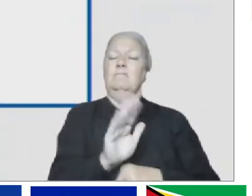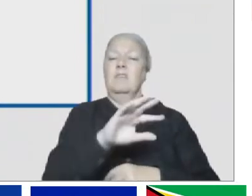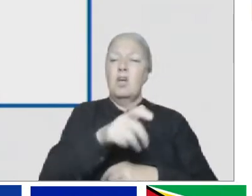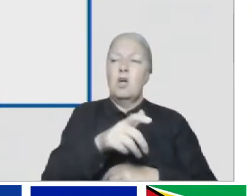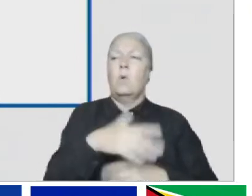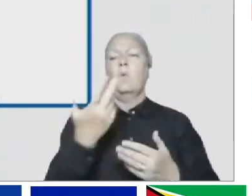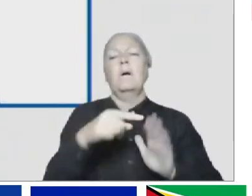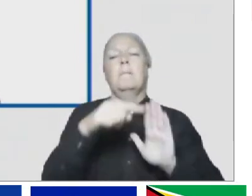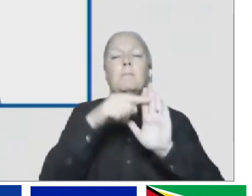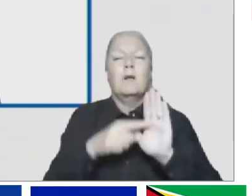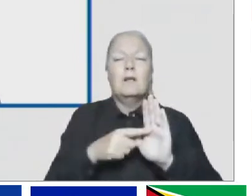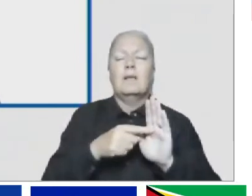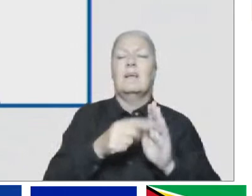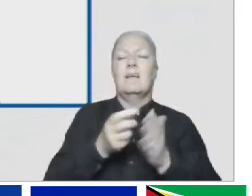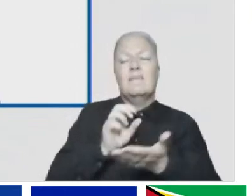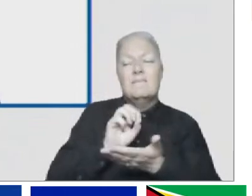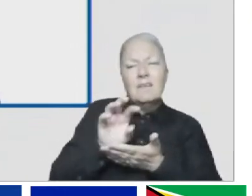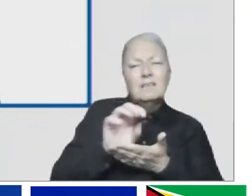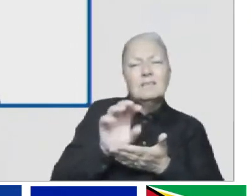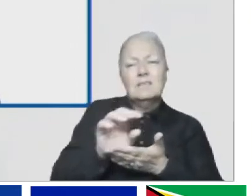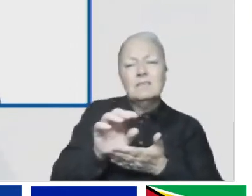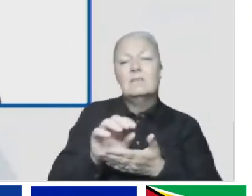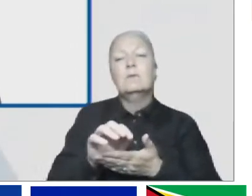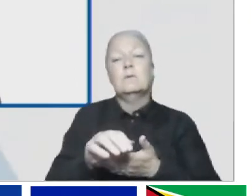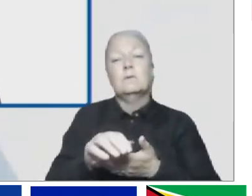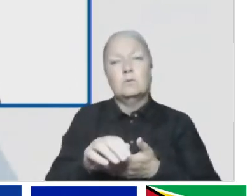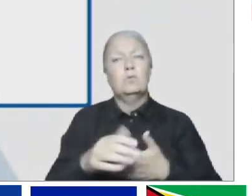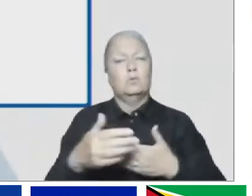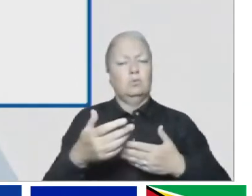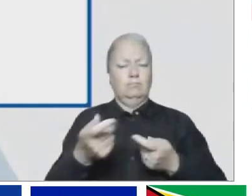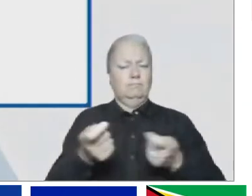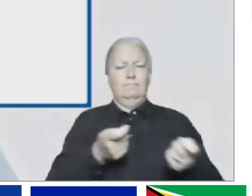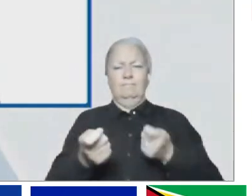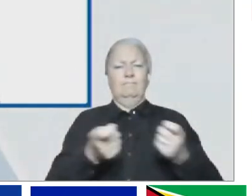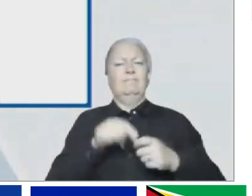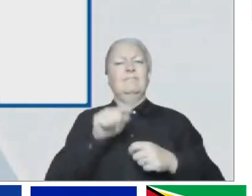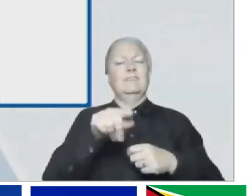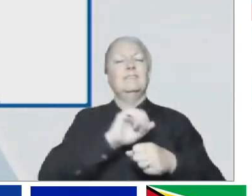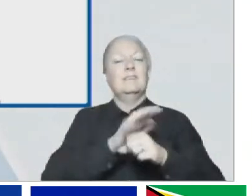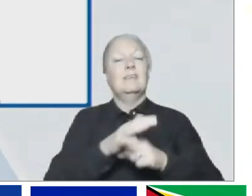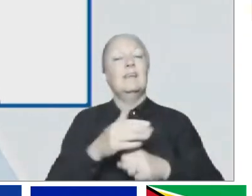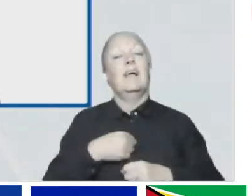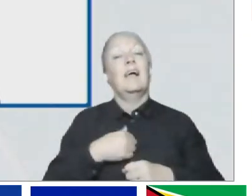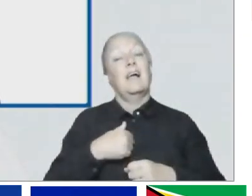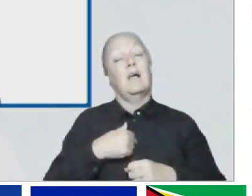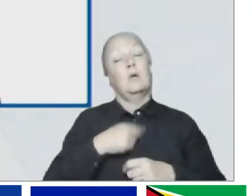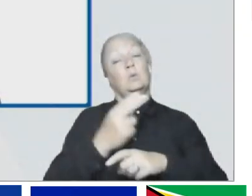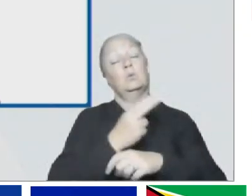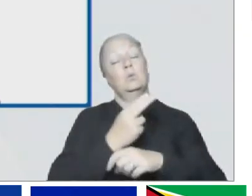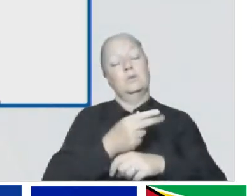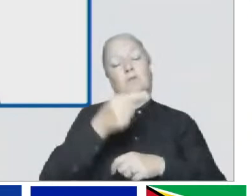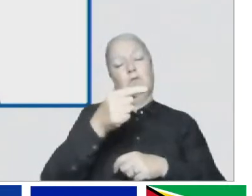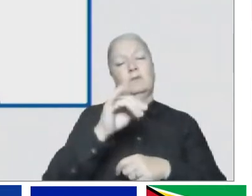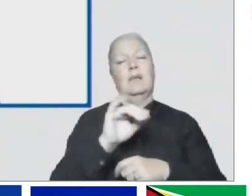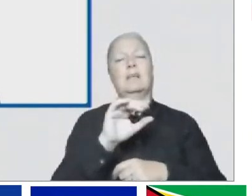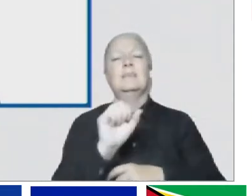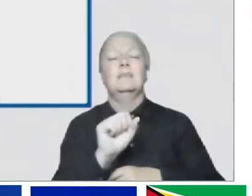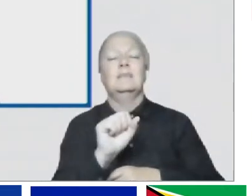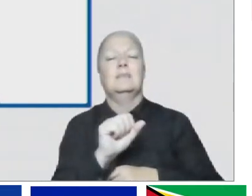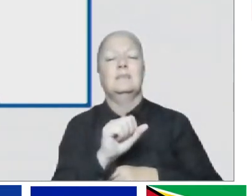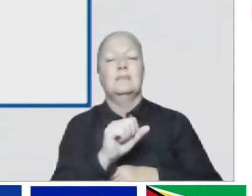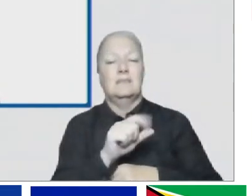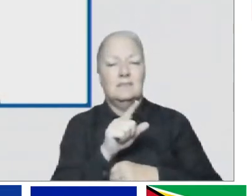spread of the pandemic. The team used GIS and related technology to generate boundary maps for designated